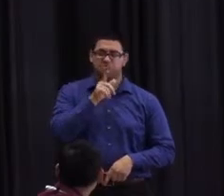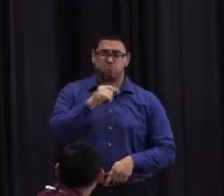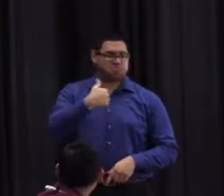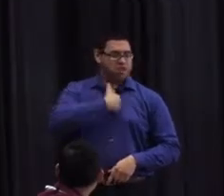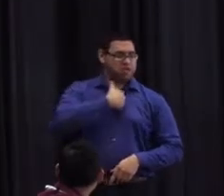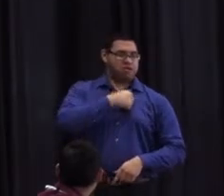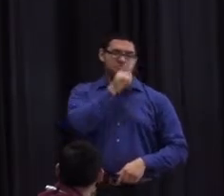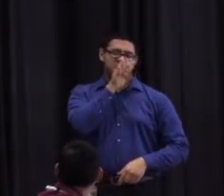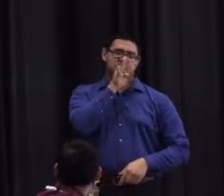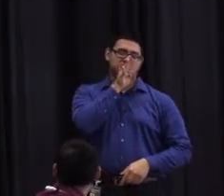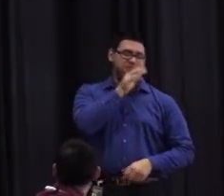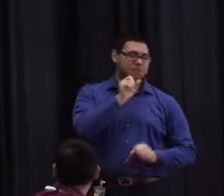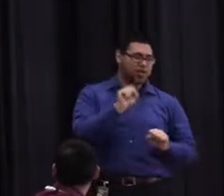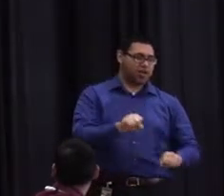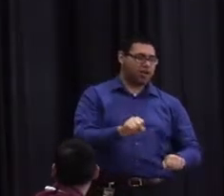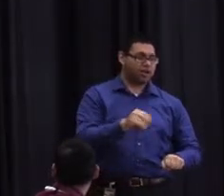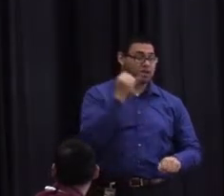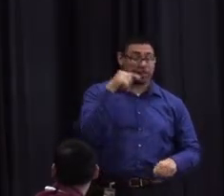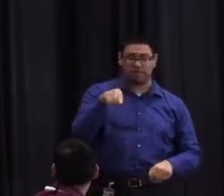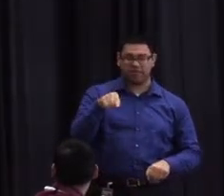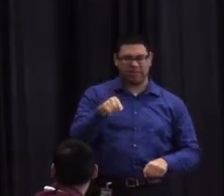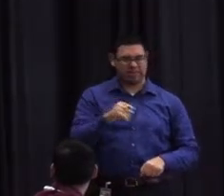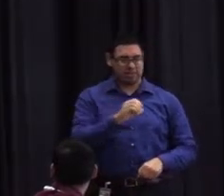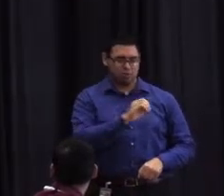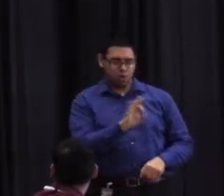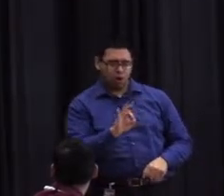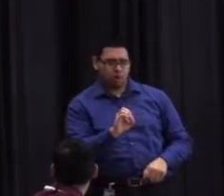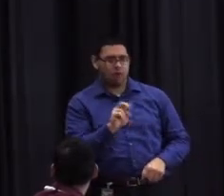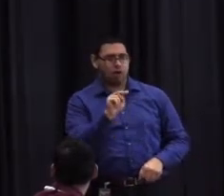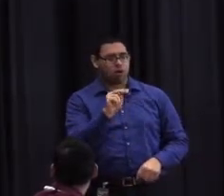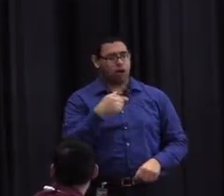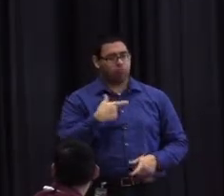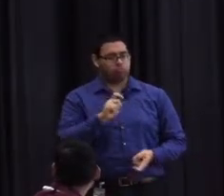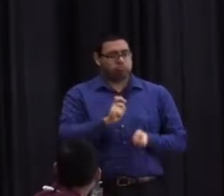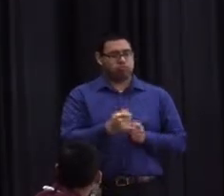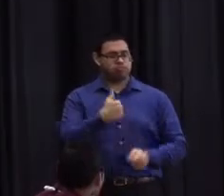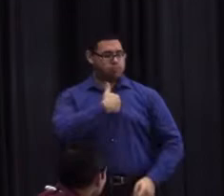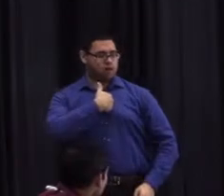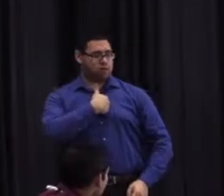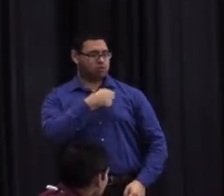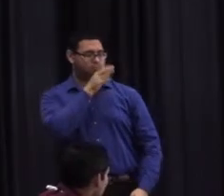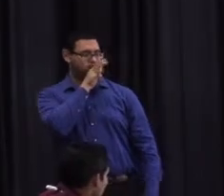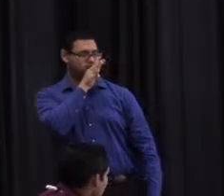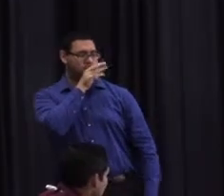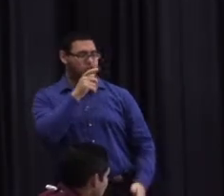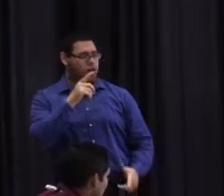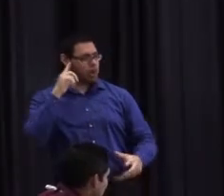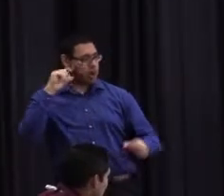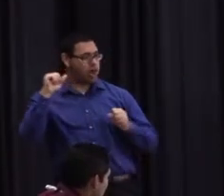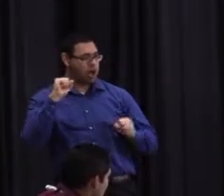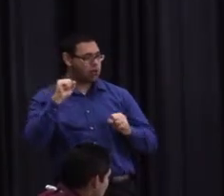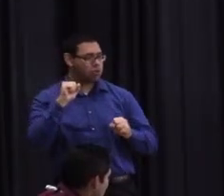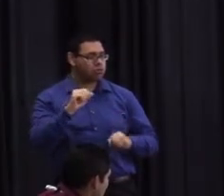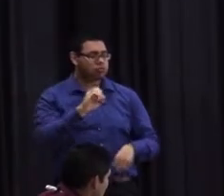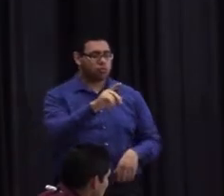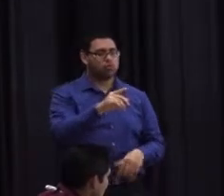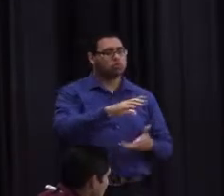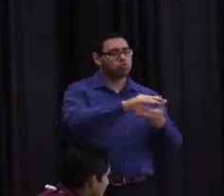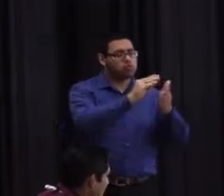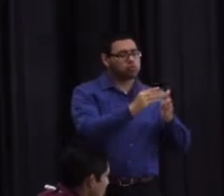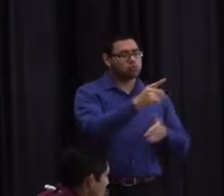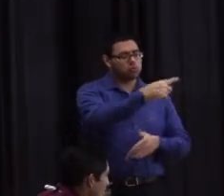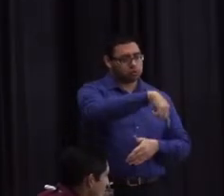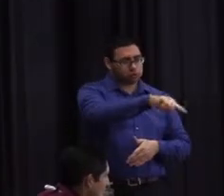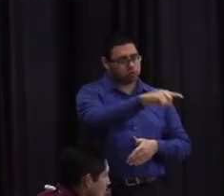But, so if this thing goes in and out, then I'll switch to my dad voice. That works. And so our students are why we